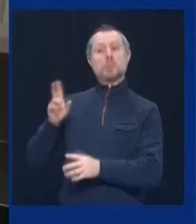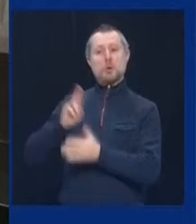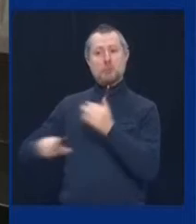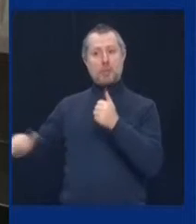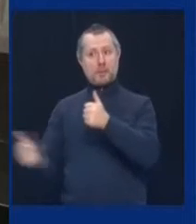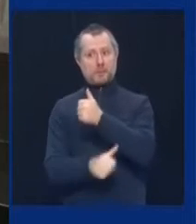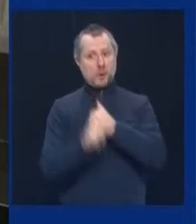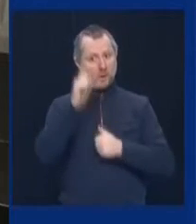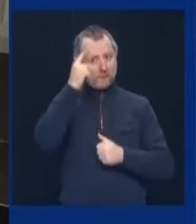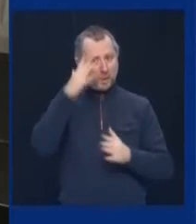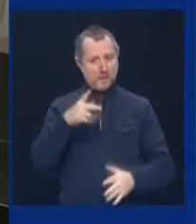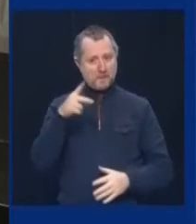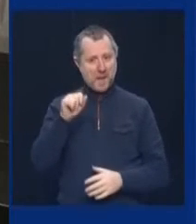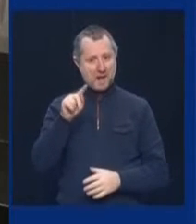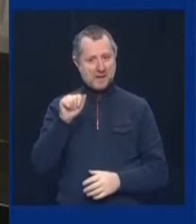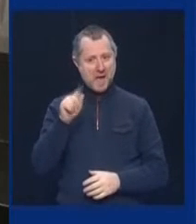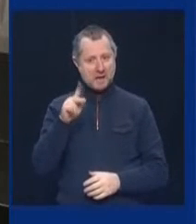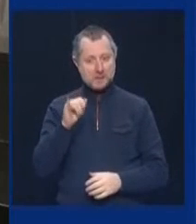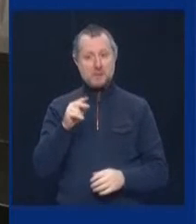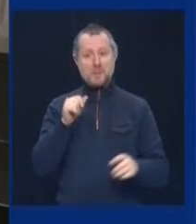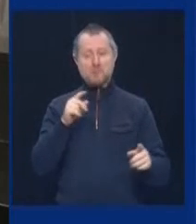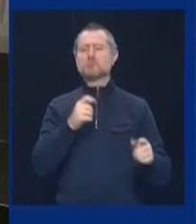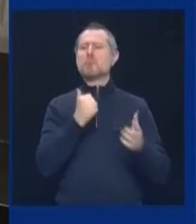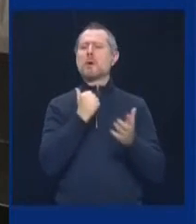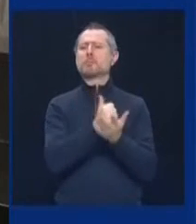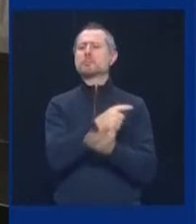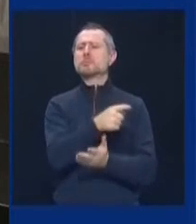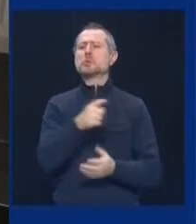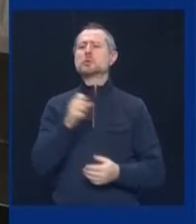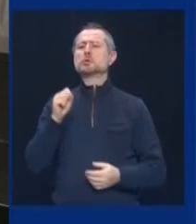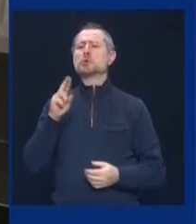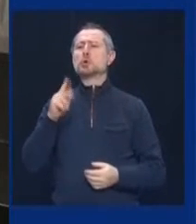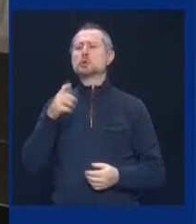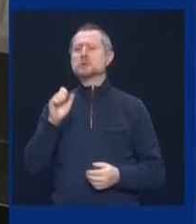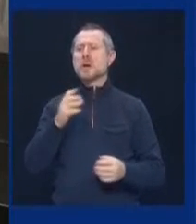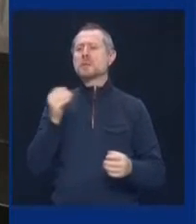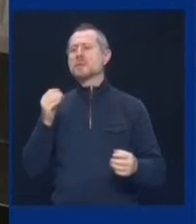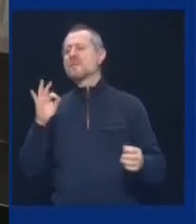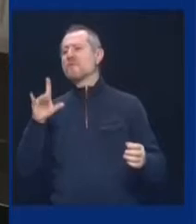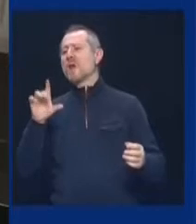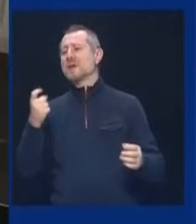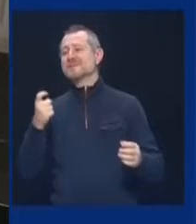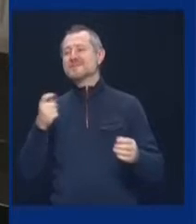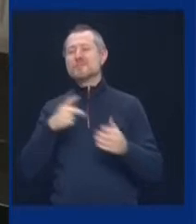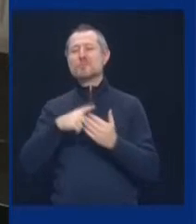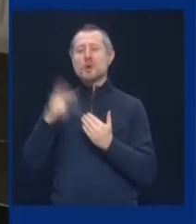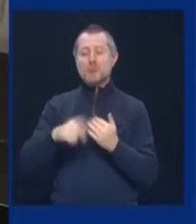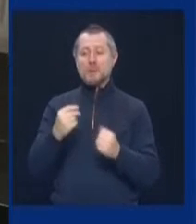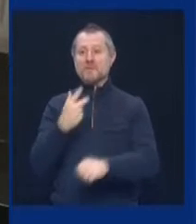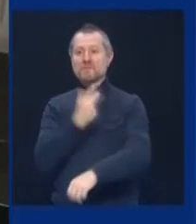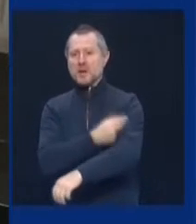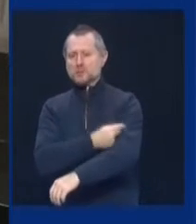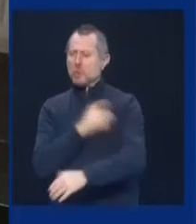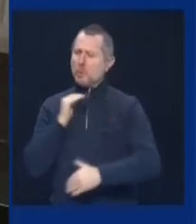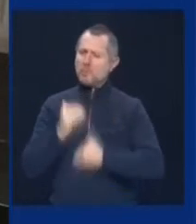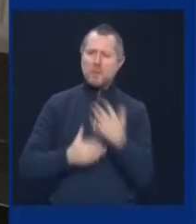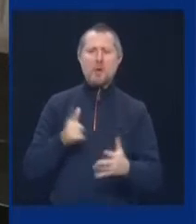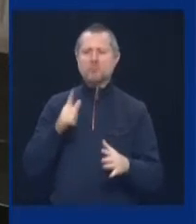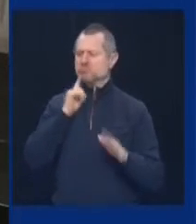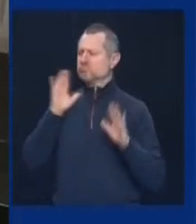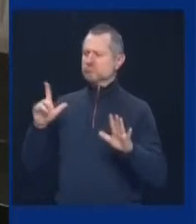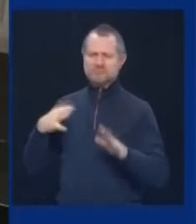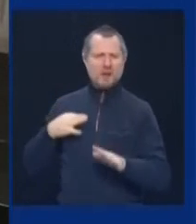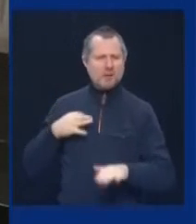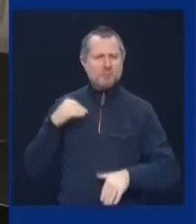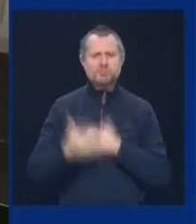and flex and vaccination process as a good volunteer and as a good friend to the state. Chancellor